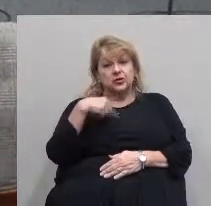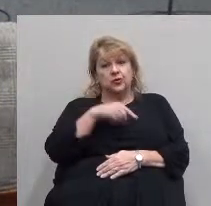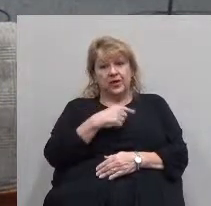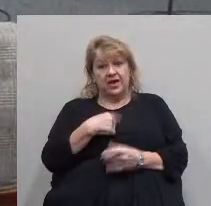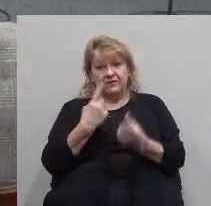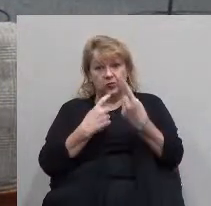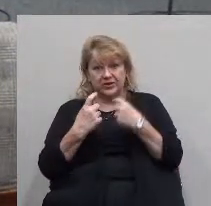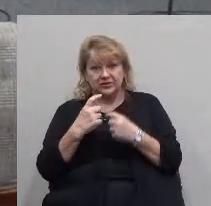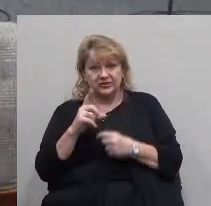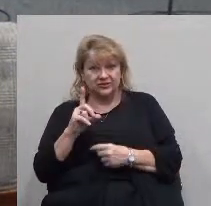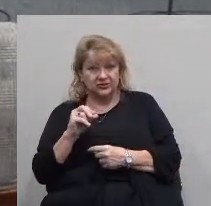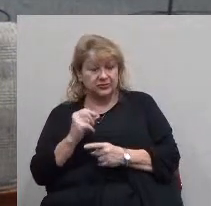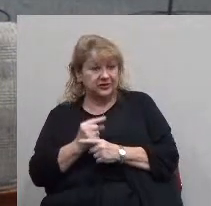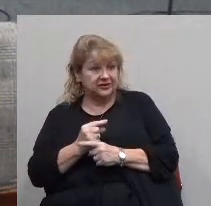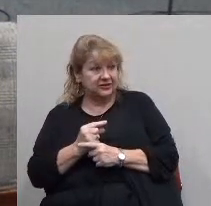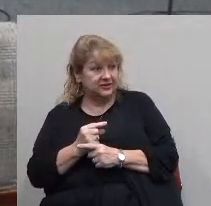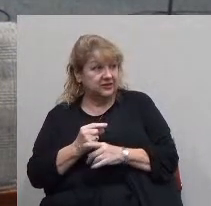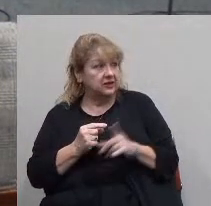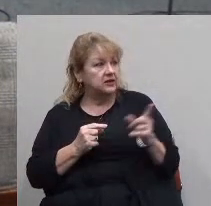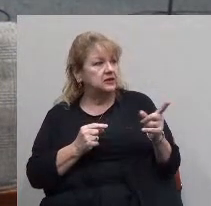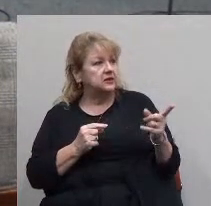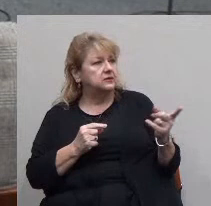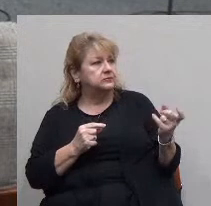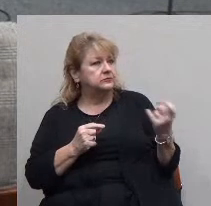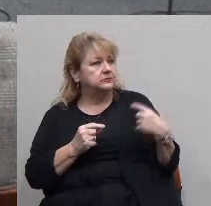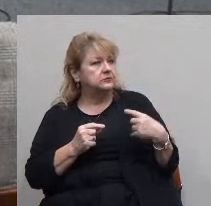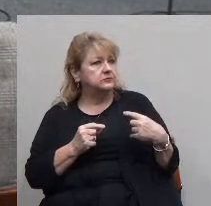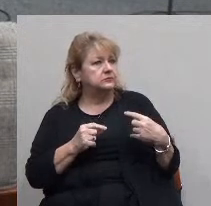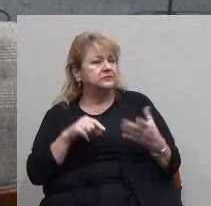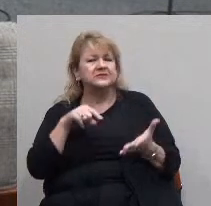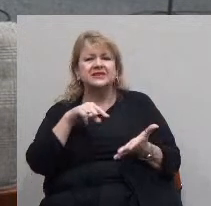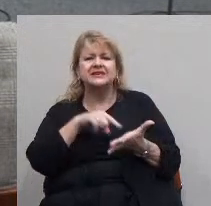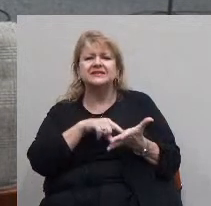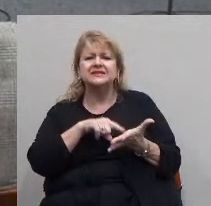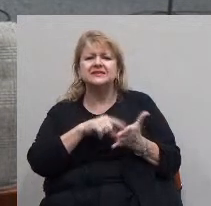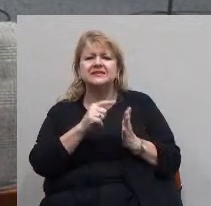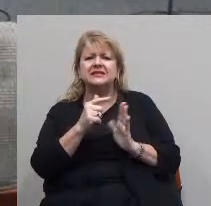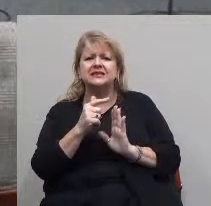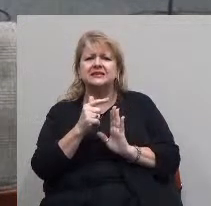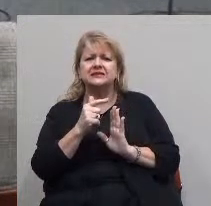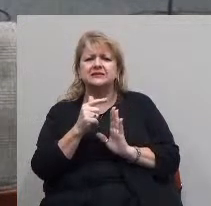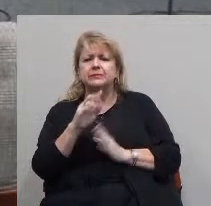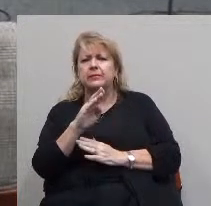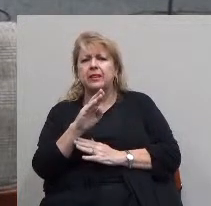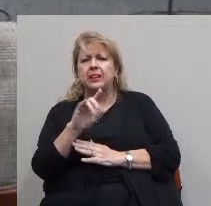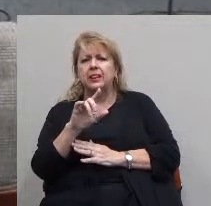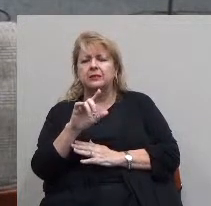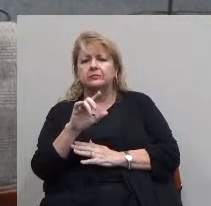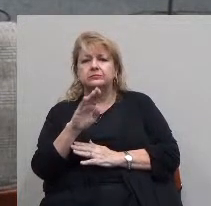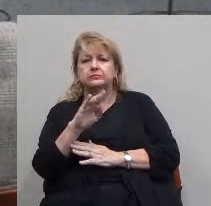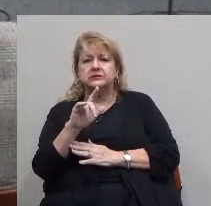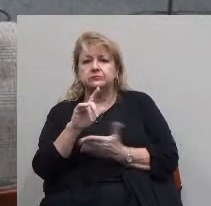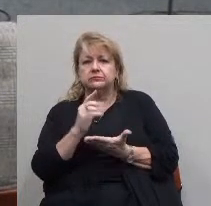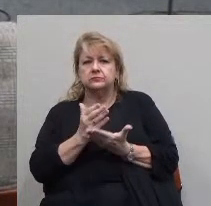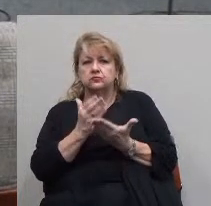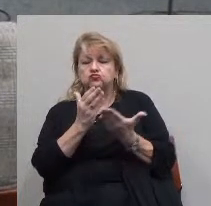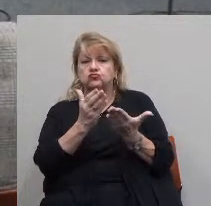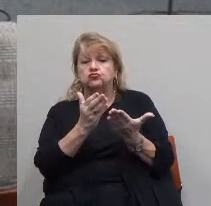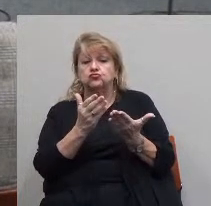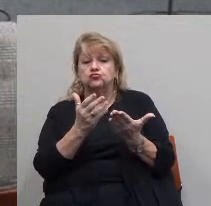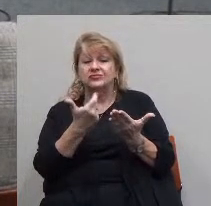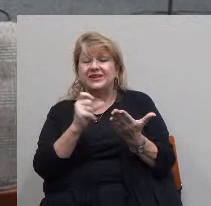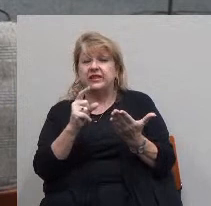What does this piece of legislation do anything about the issue that I've kind of brought up several